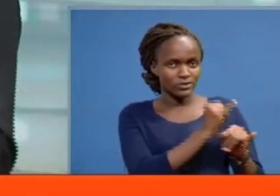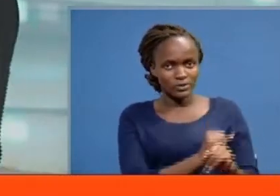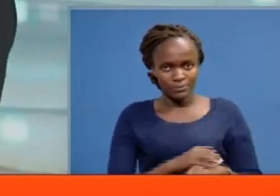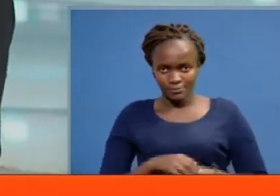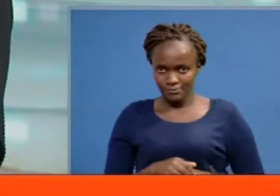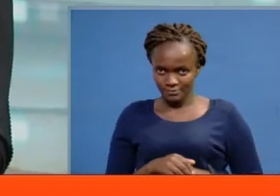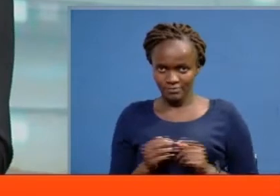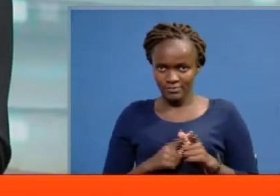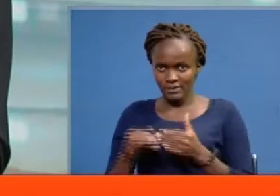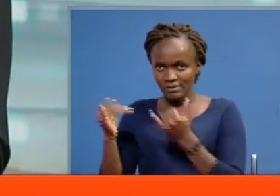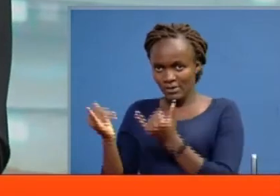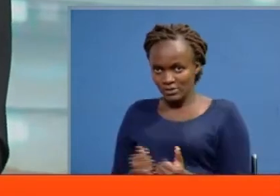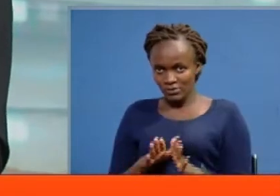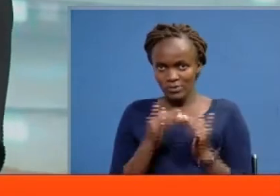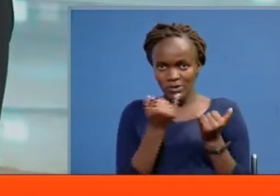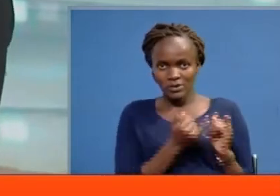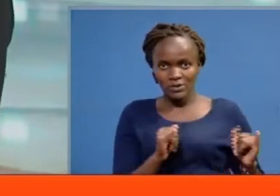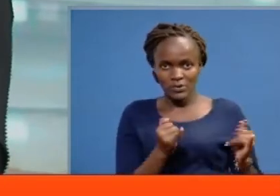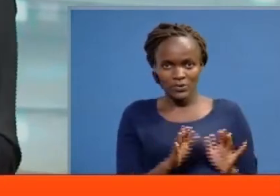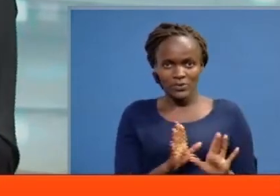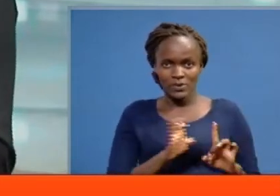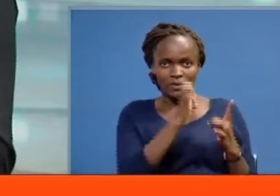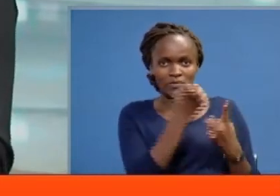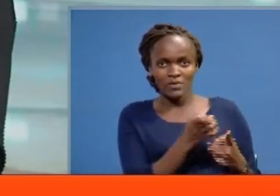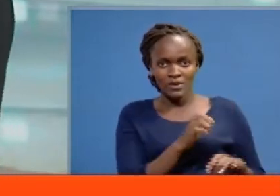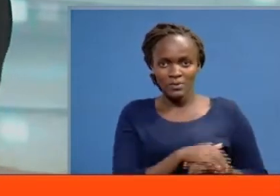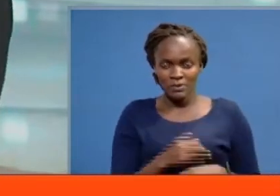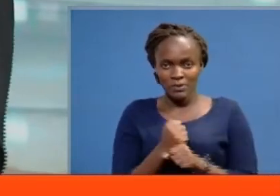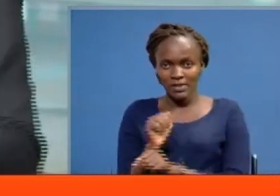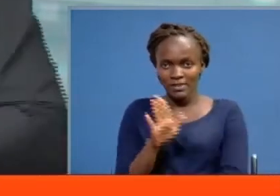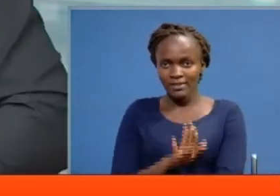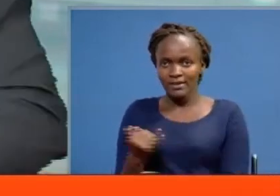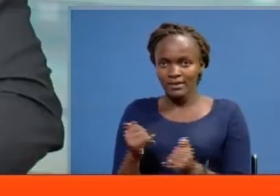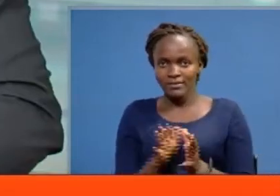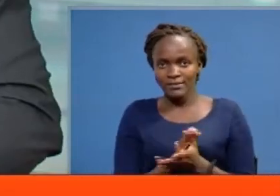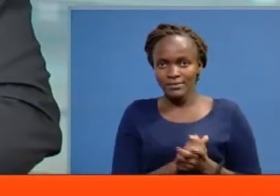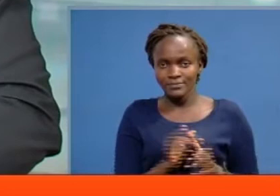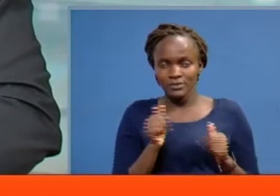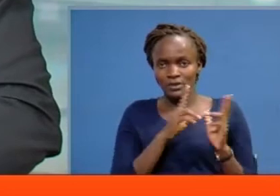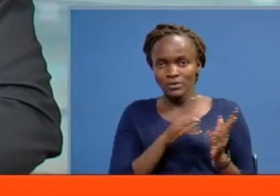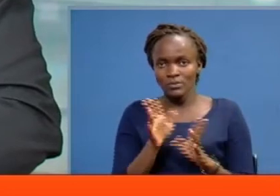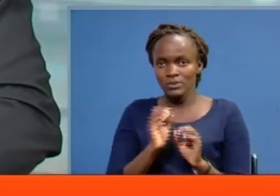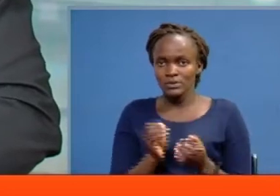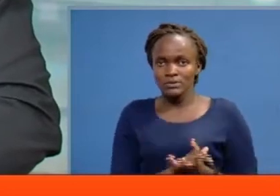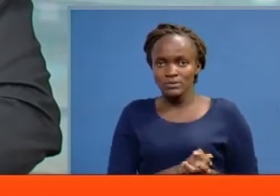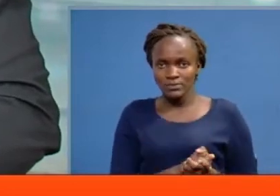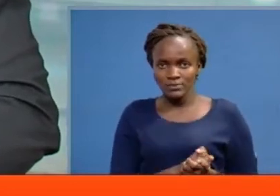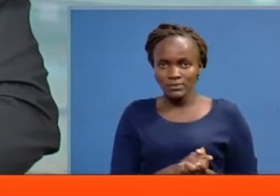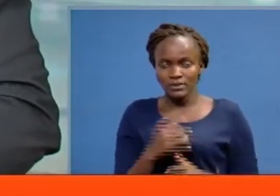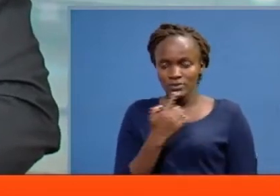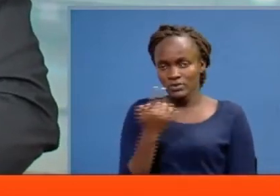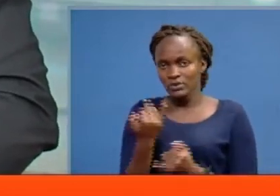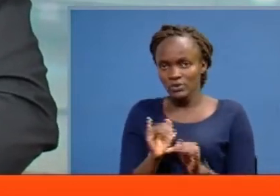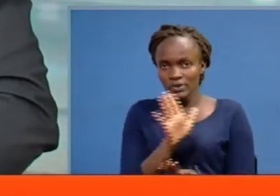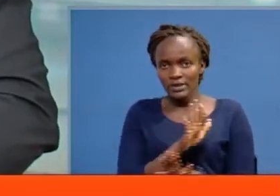they are introduced in a whole new environment. It's a new work environment, something they have not been used to, and every new place has its own